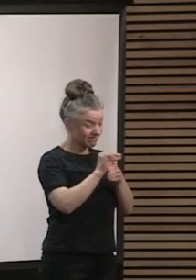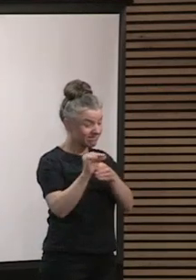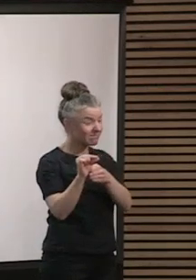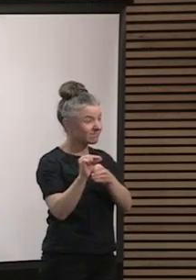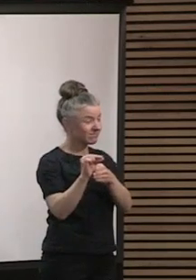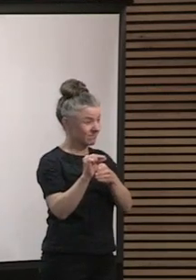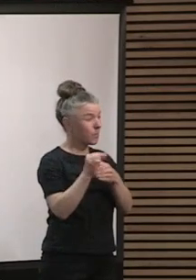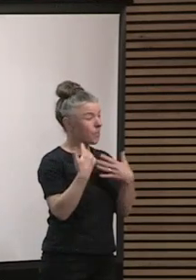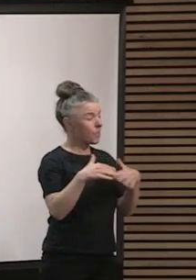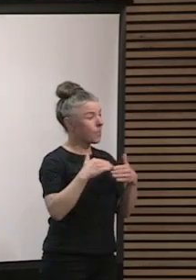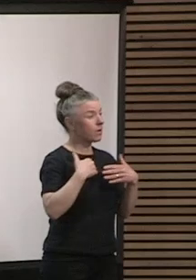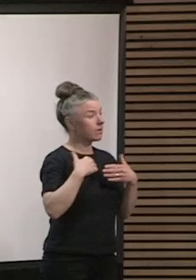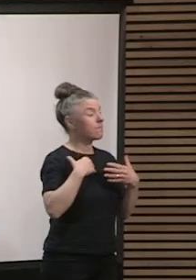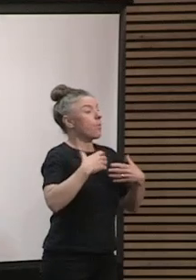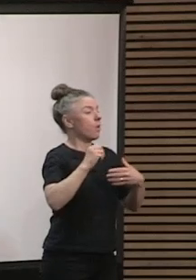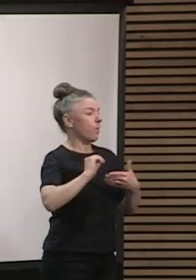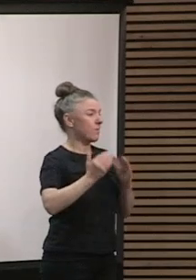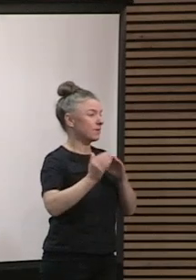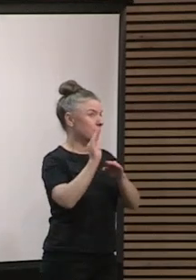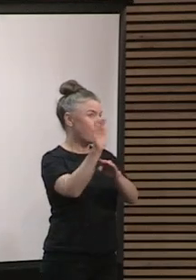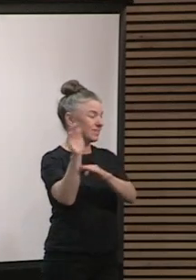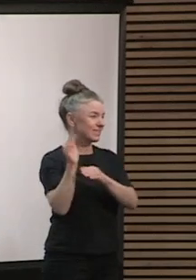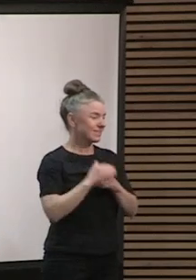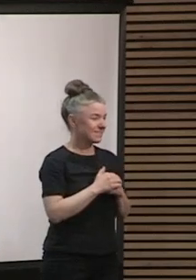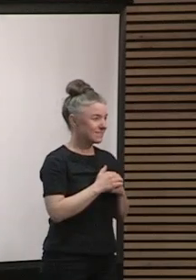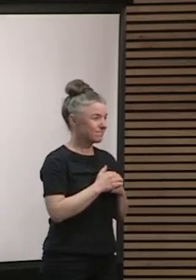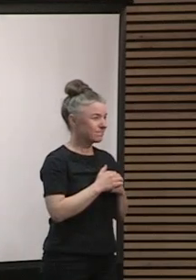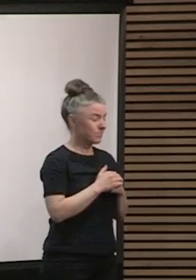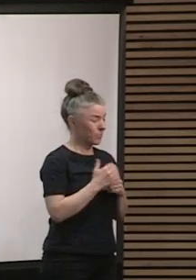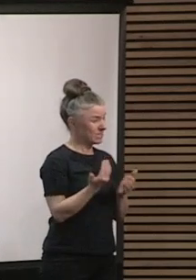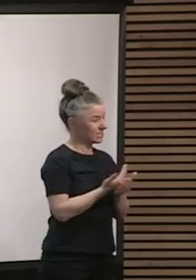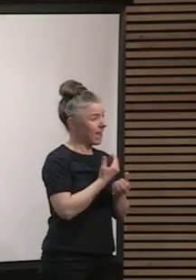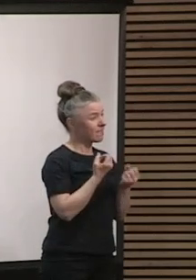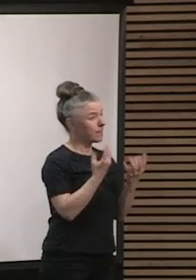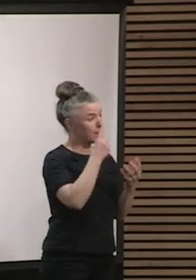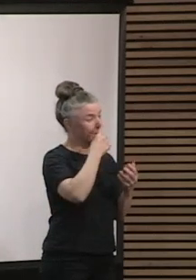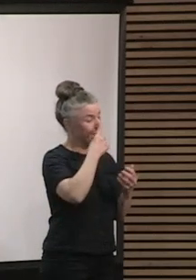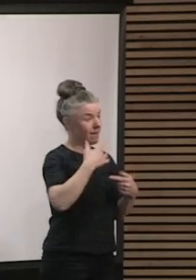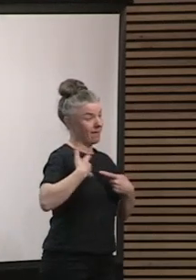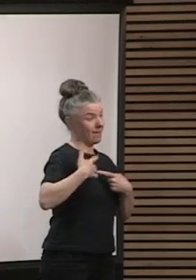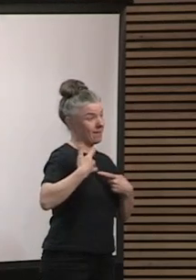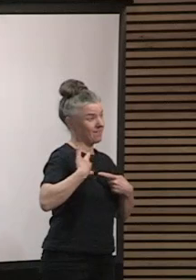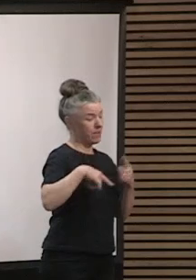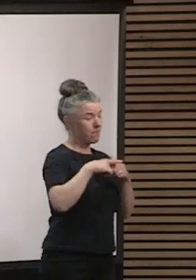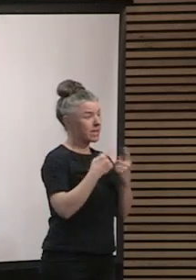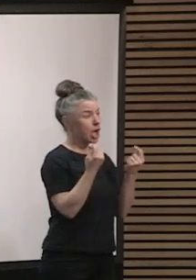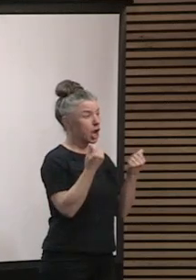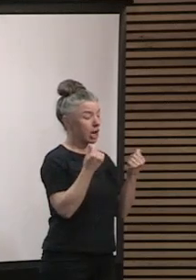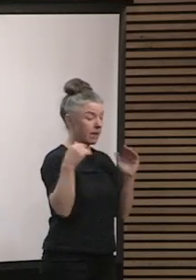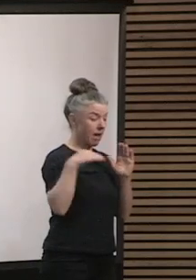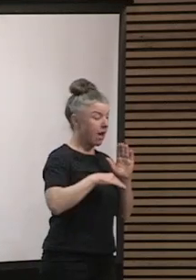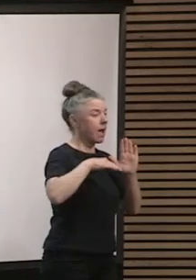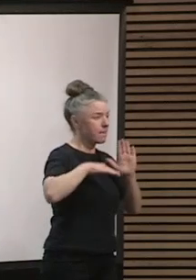been world leading in our COVID response, with the result that many lives were saved and our economy was getting going faster than